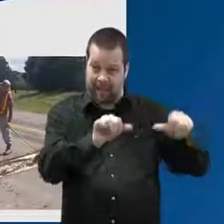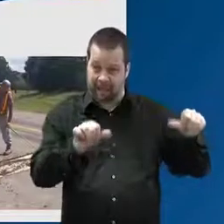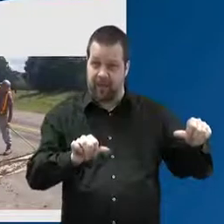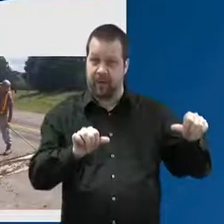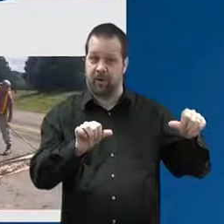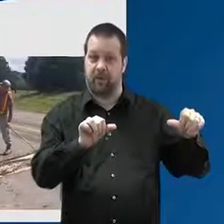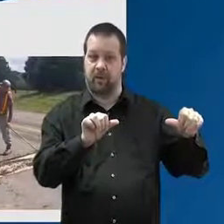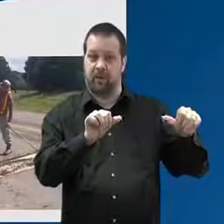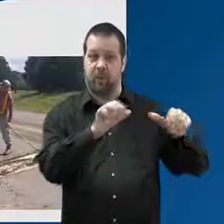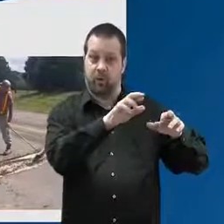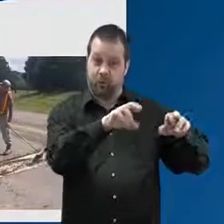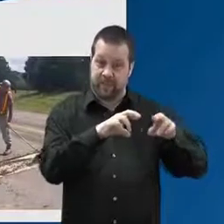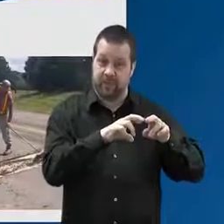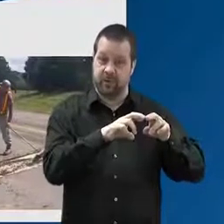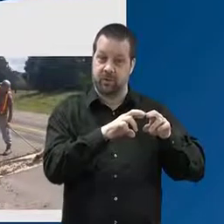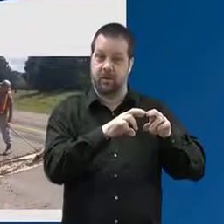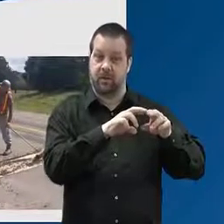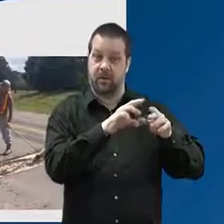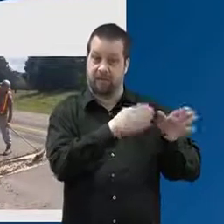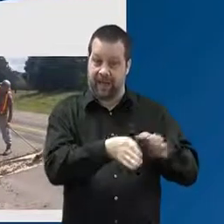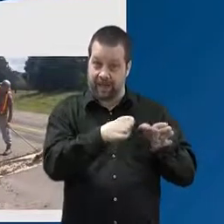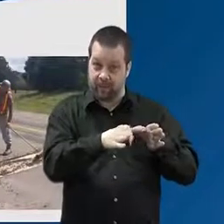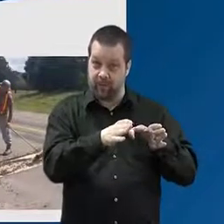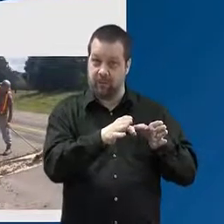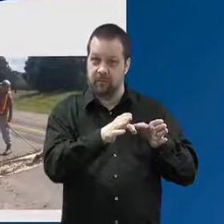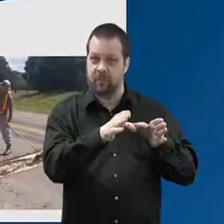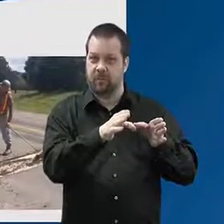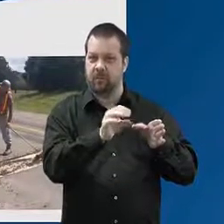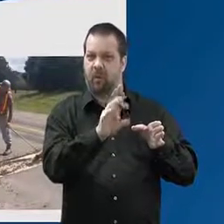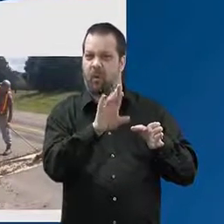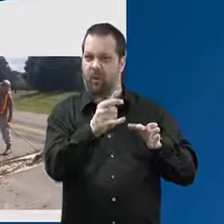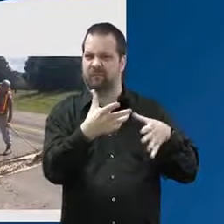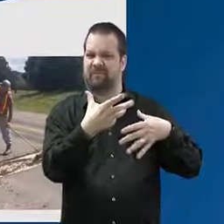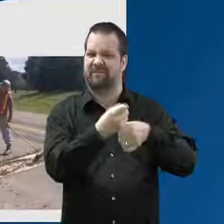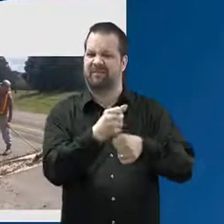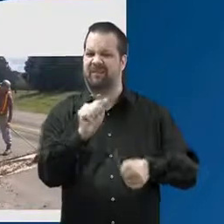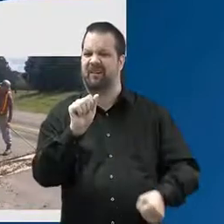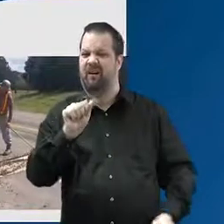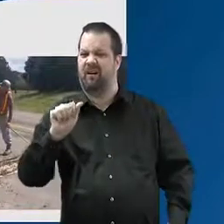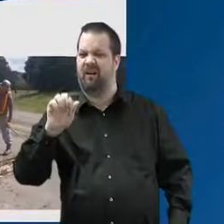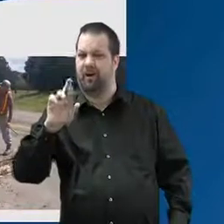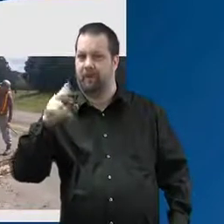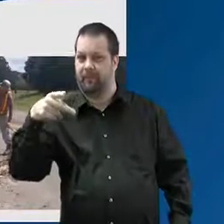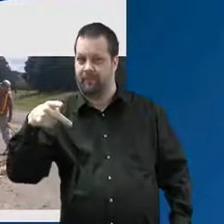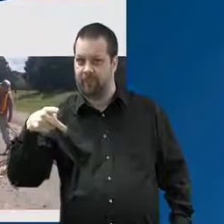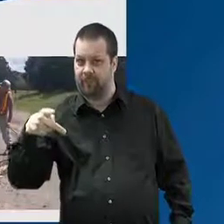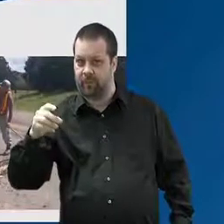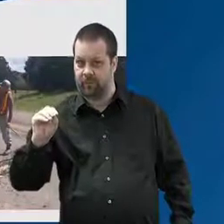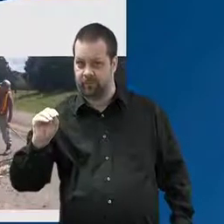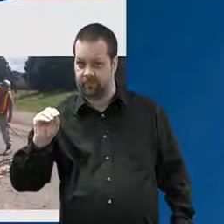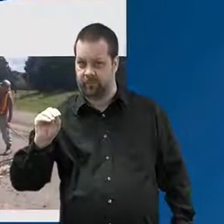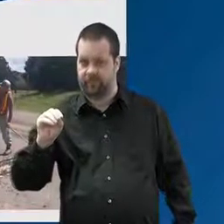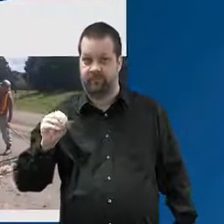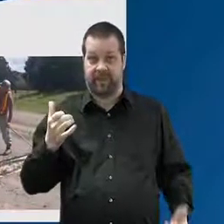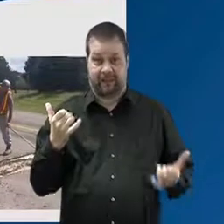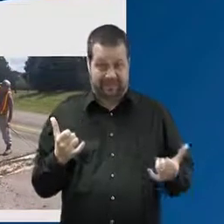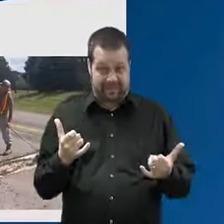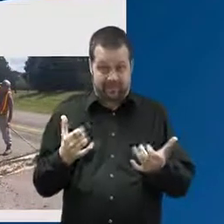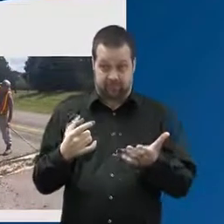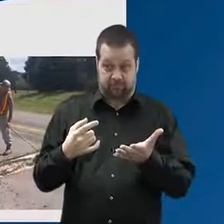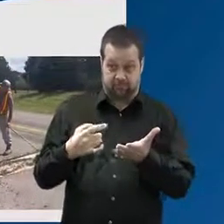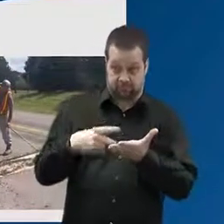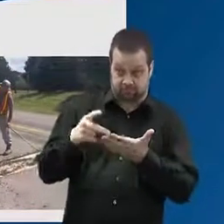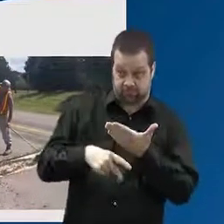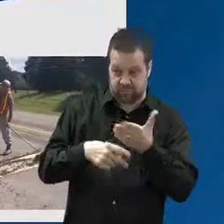establishing priorities. The project you will review today should respond to local needs. It is our responsibility